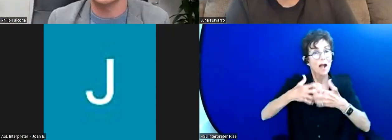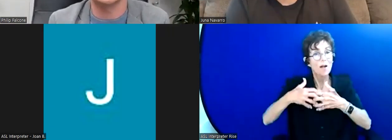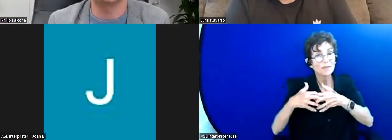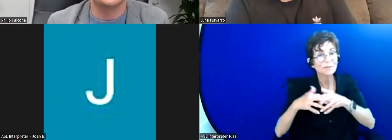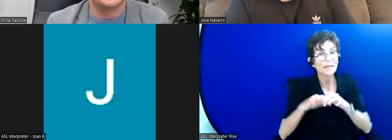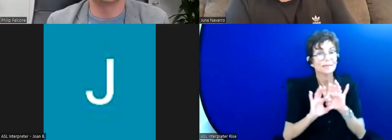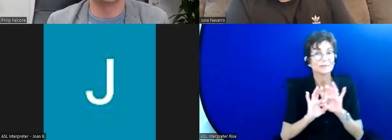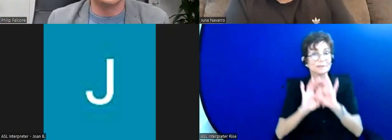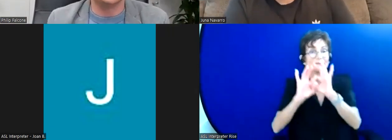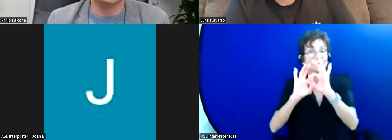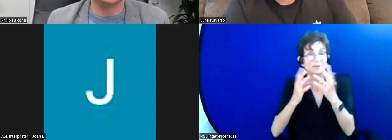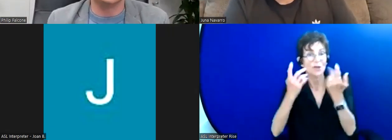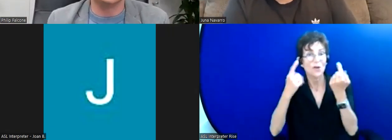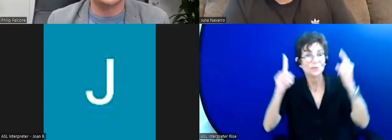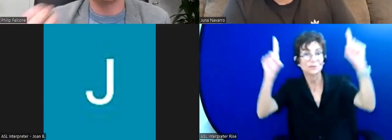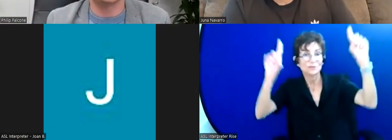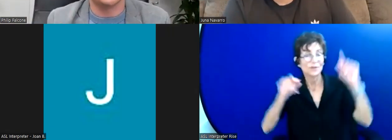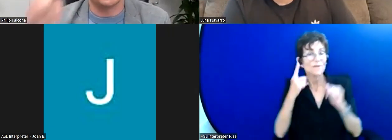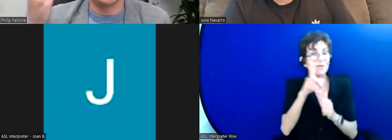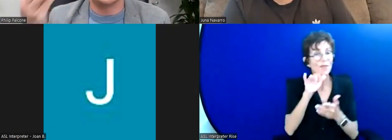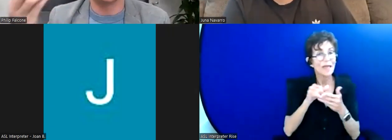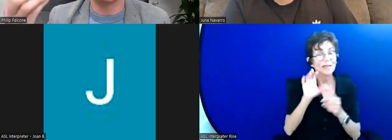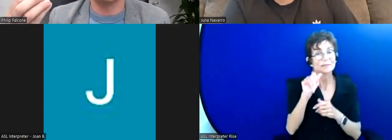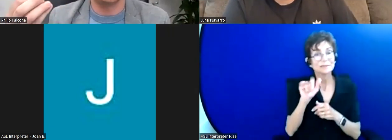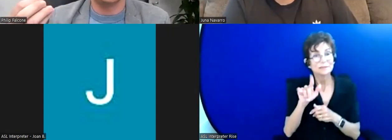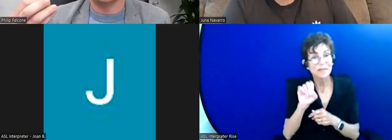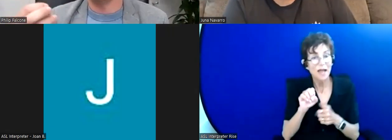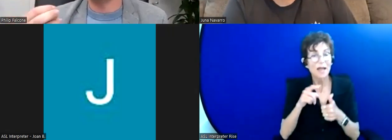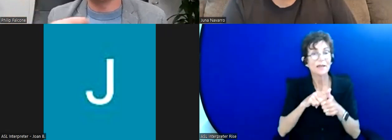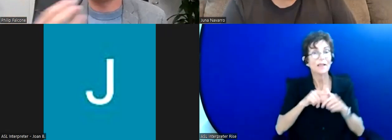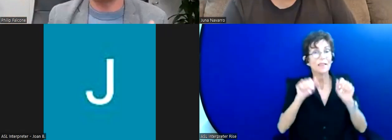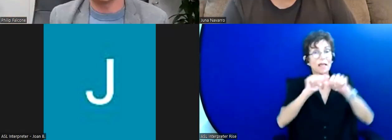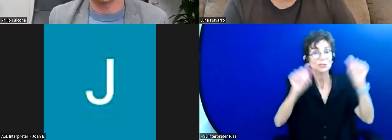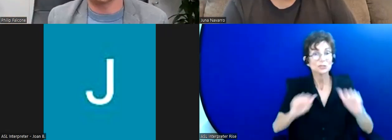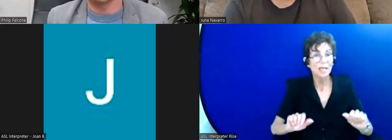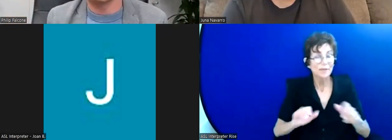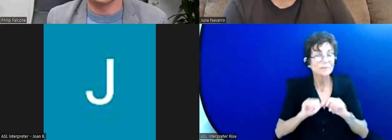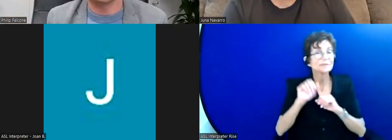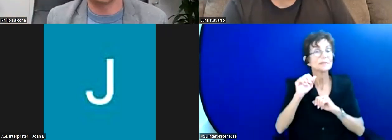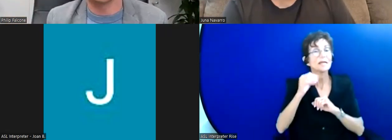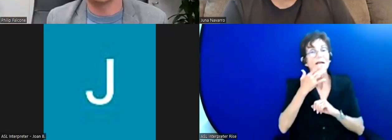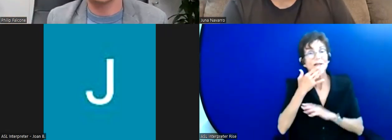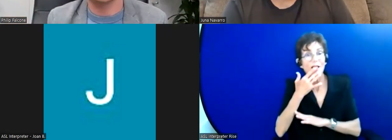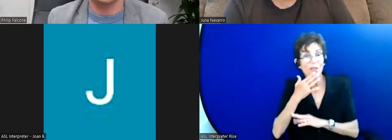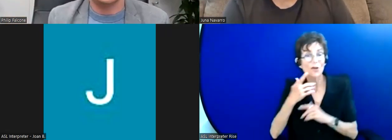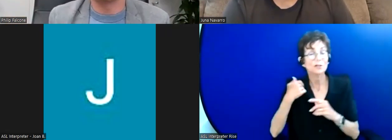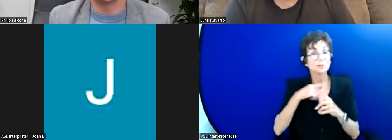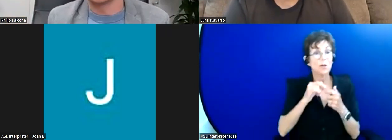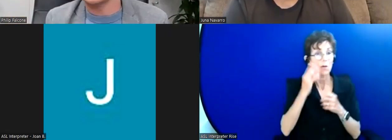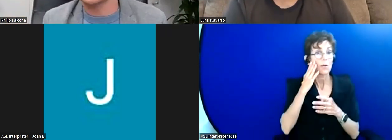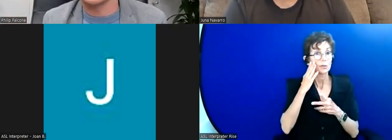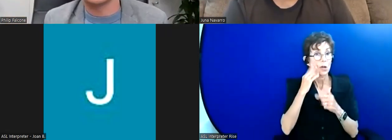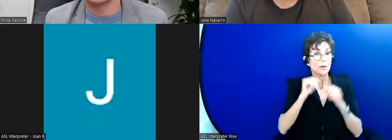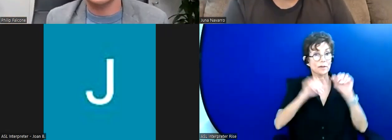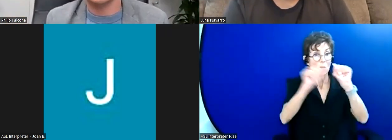geometric style. And so knowing that when we're going into describing to an artist what we would like to see is important. And so what a